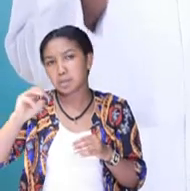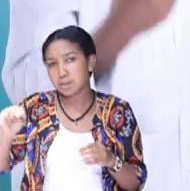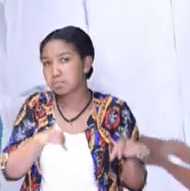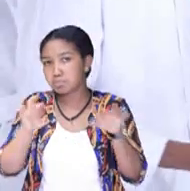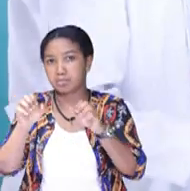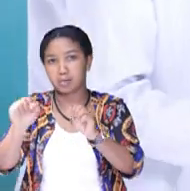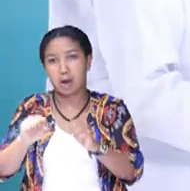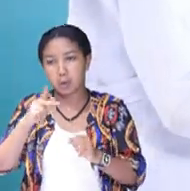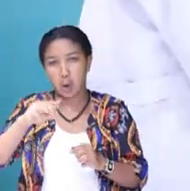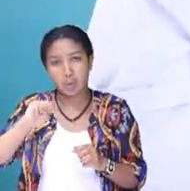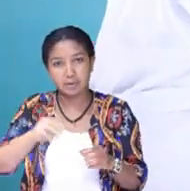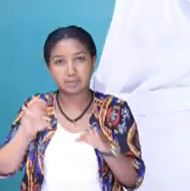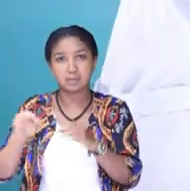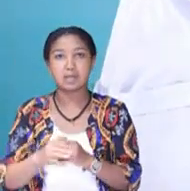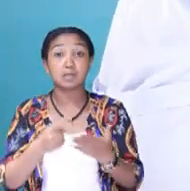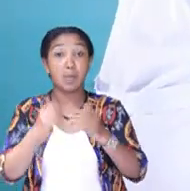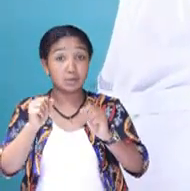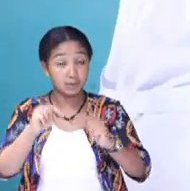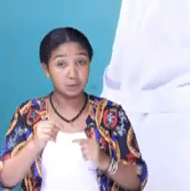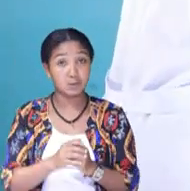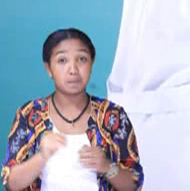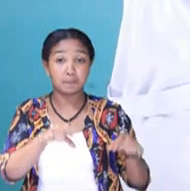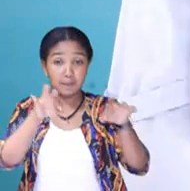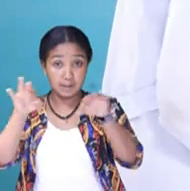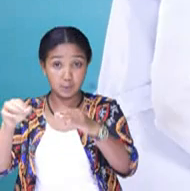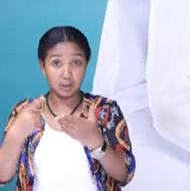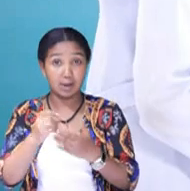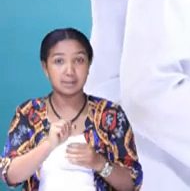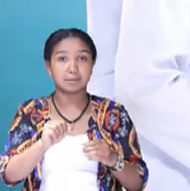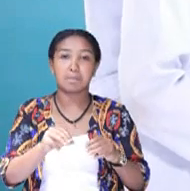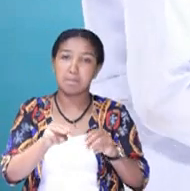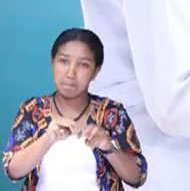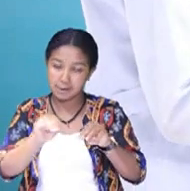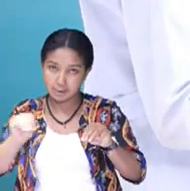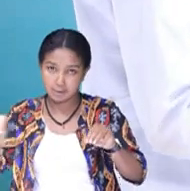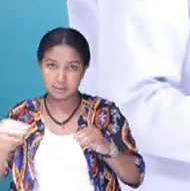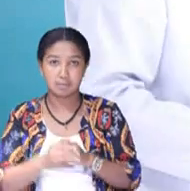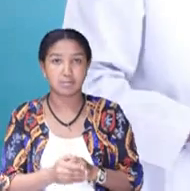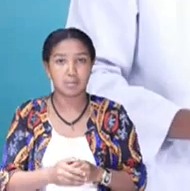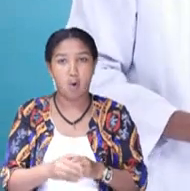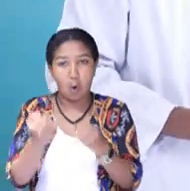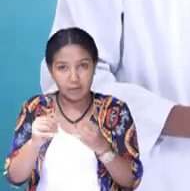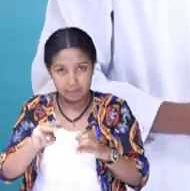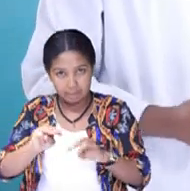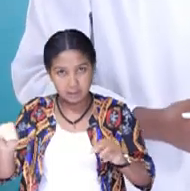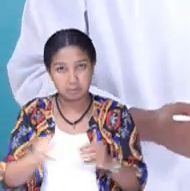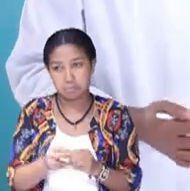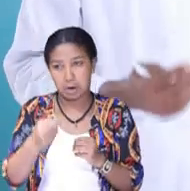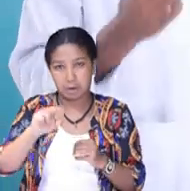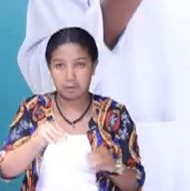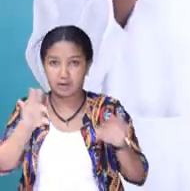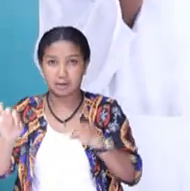kilometer over kilometer. Therefore, it's possible to substitute it as meter over meter in terms of